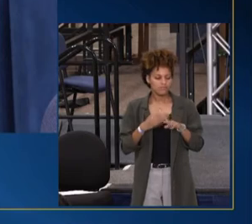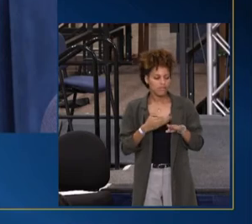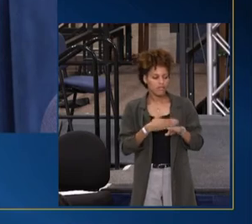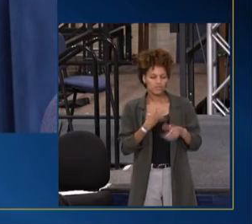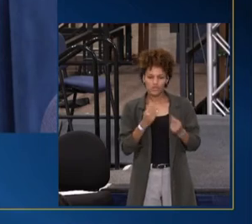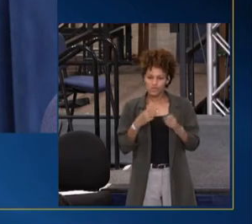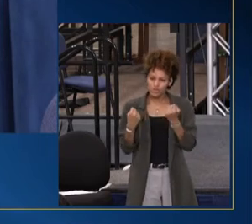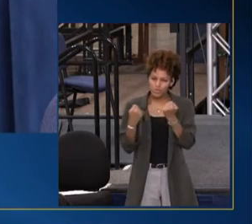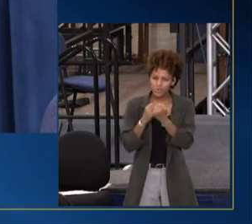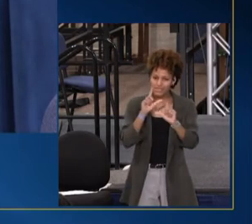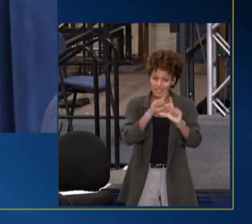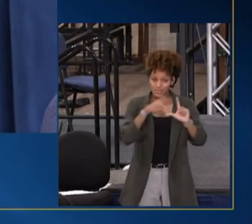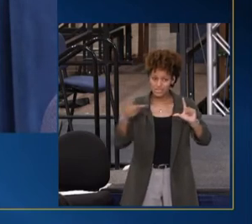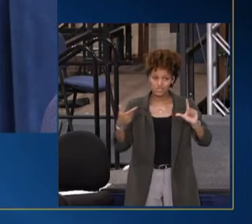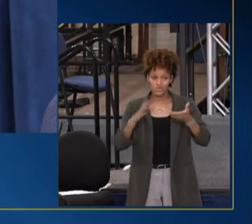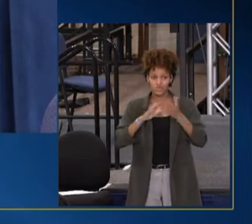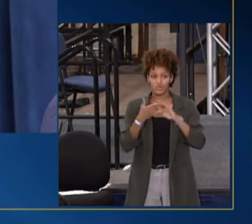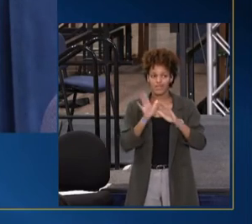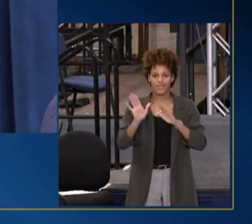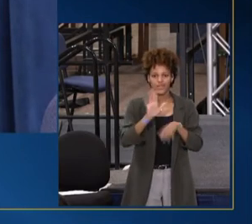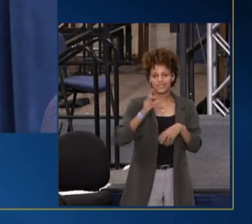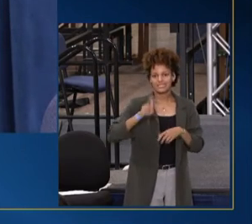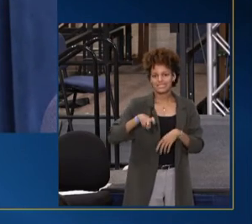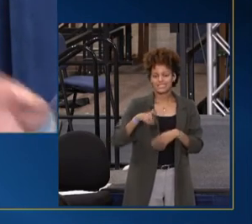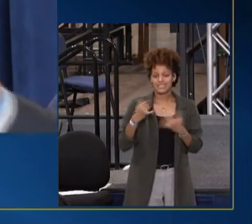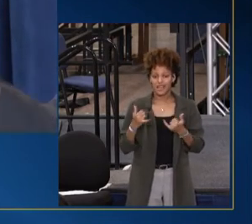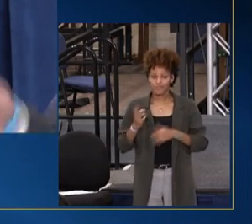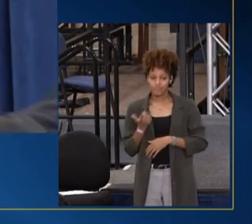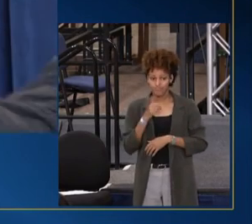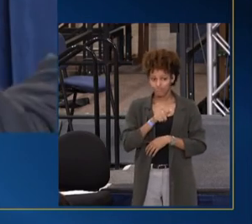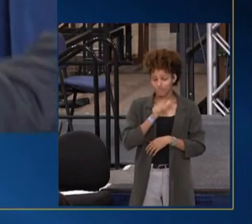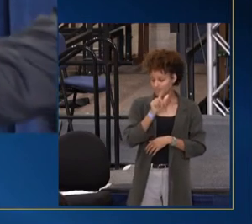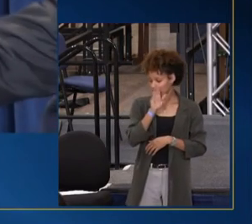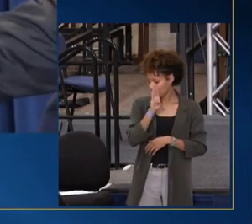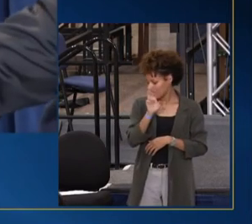that the LGBT community needs. And with that, I'm going to turn it to Brian.